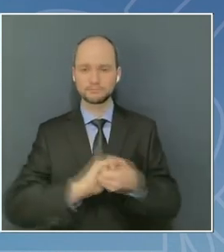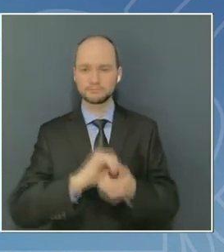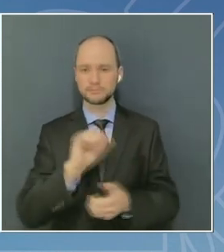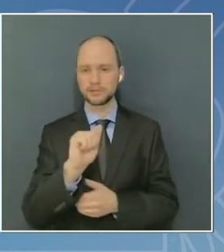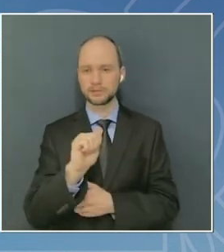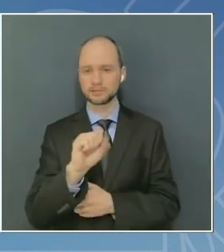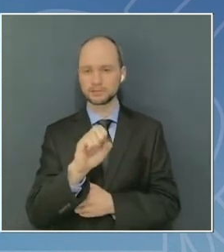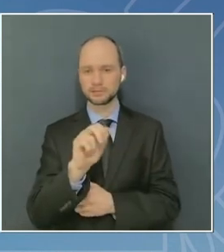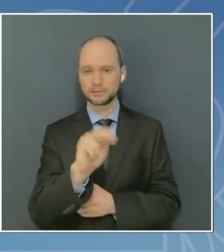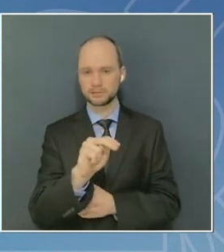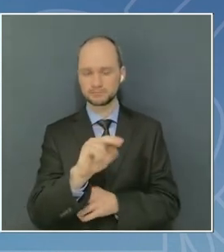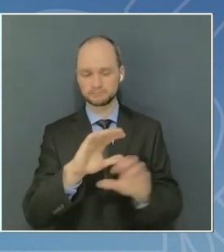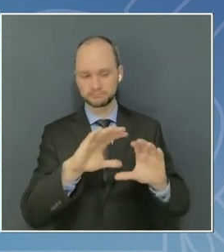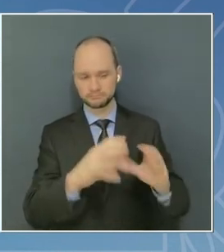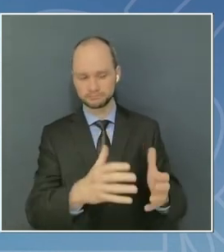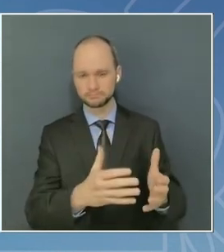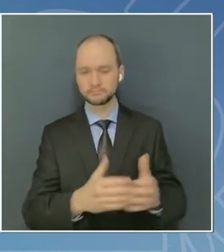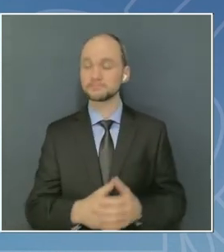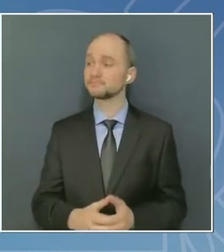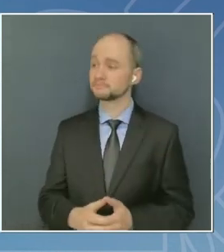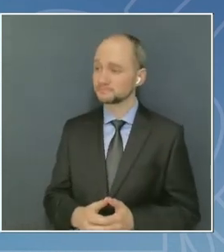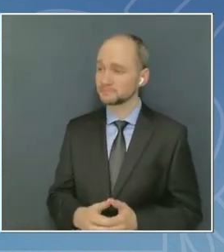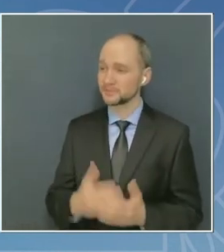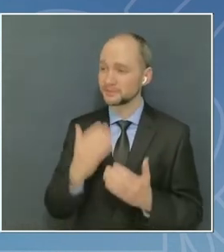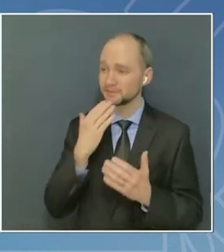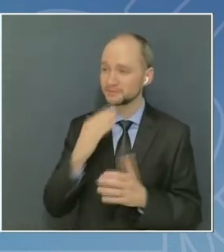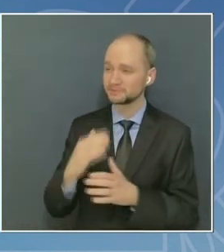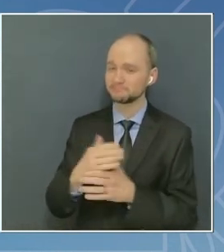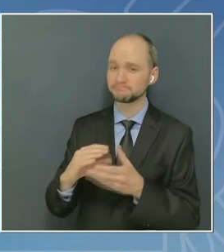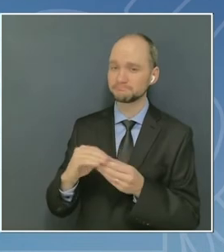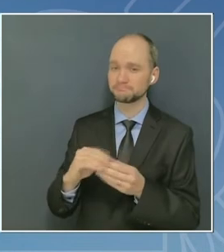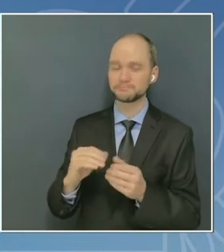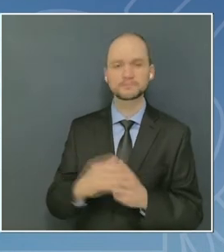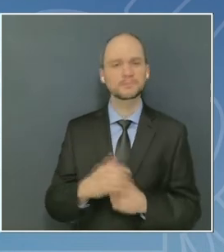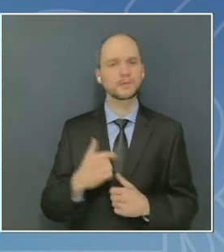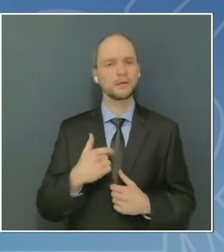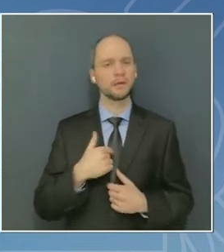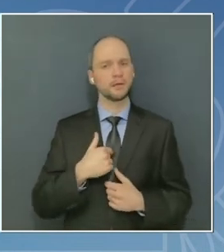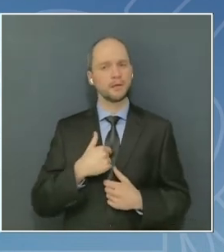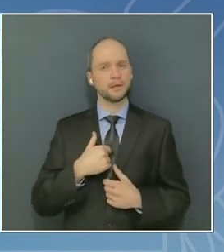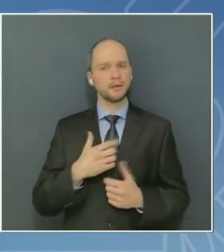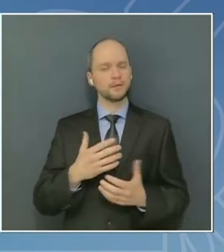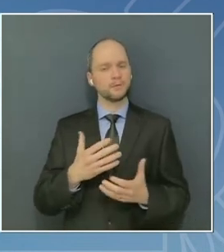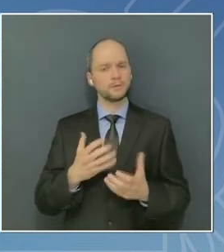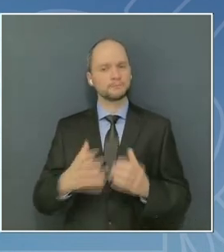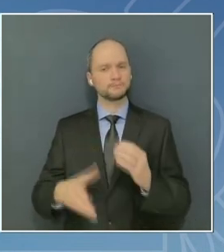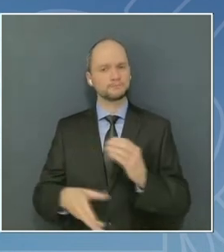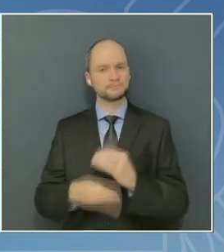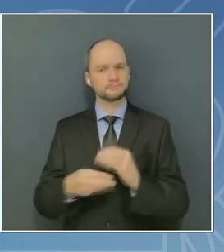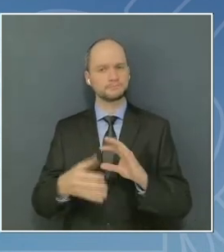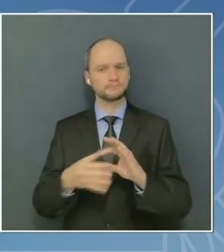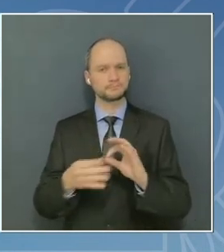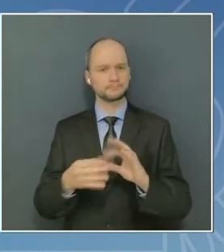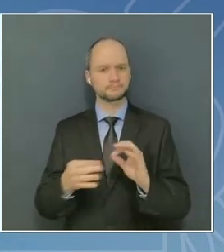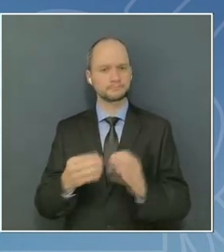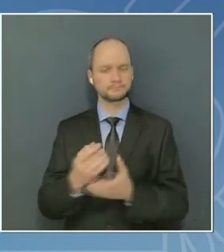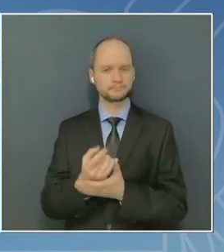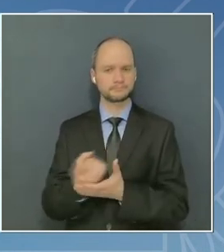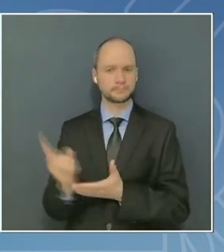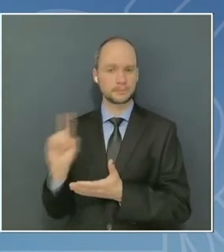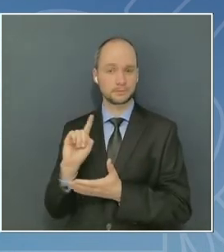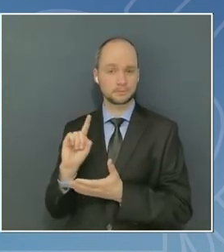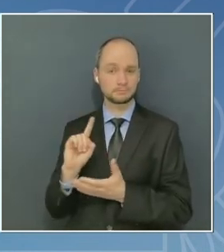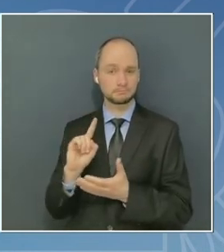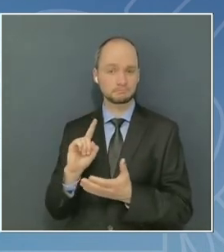Great. Thank you so much for sharing that. And I also just want to add, last week I had the opportunity to